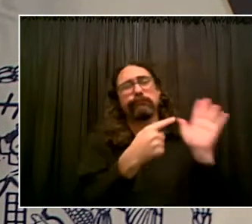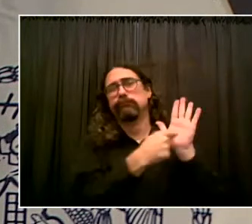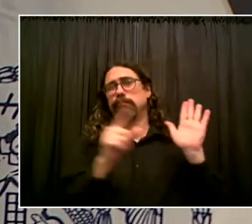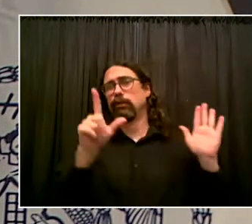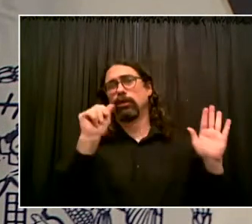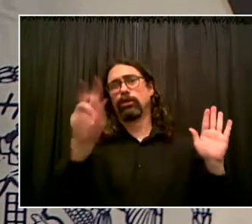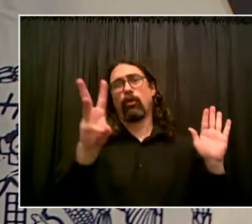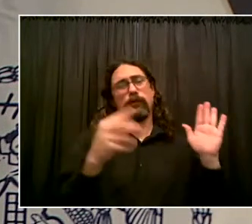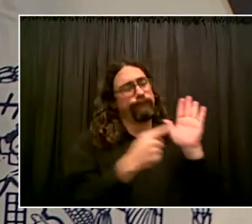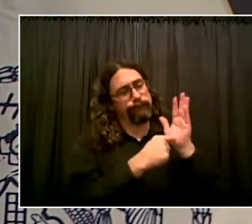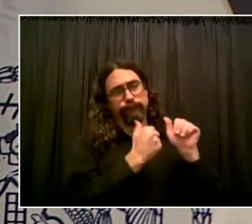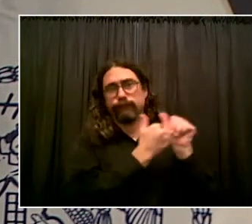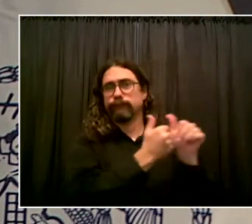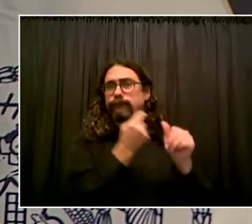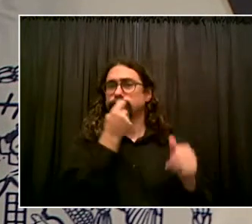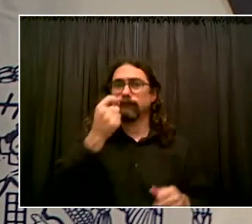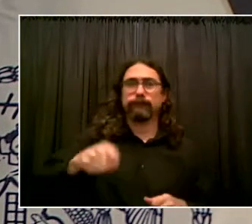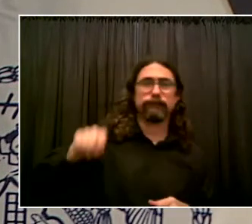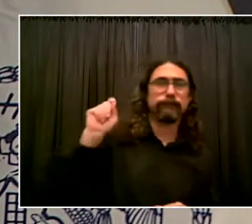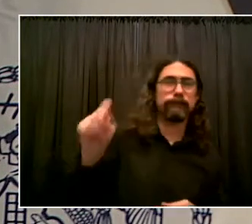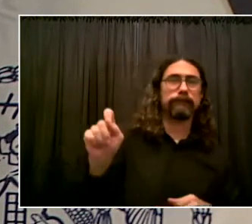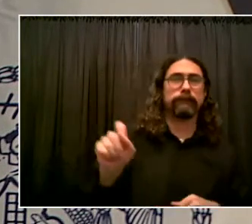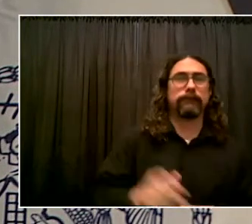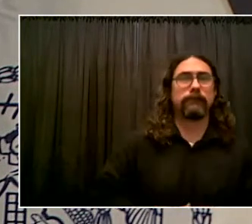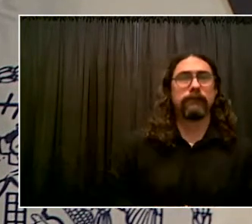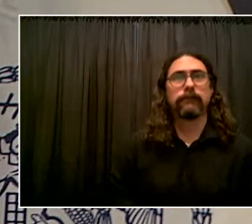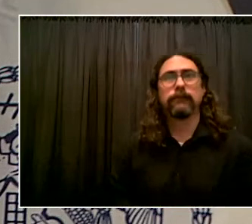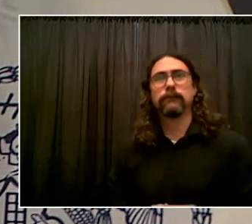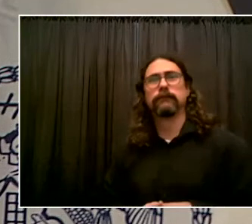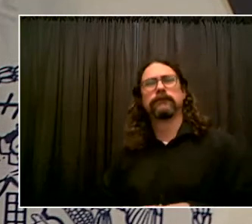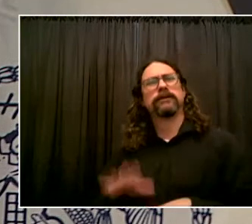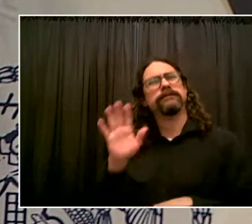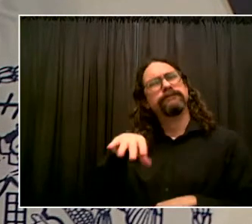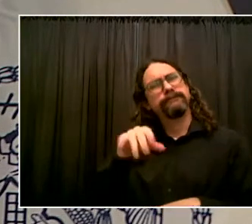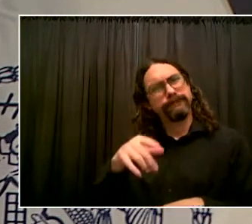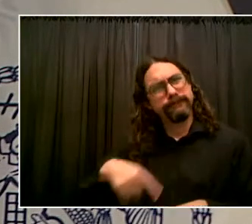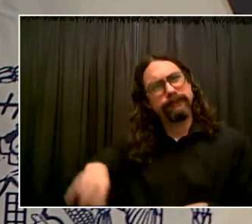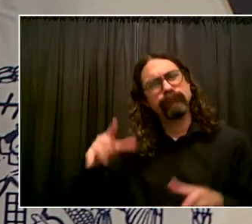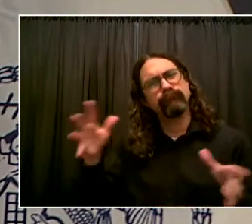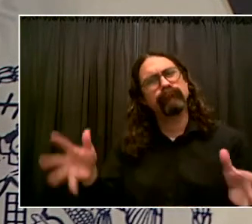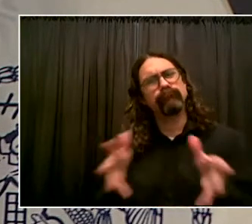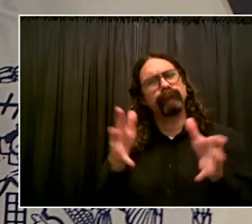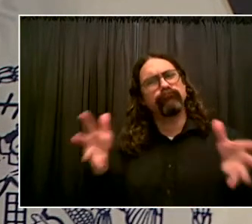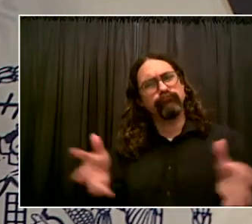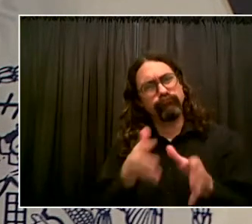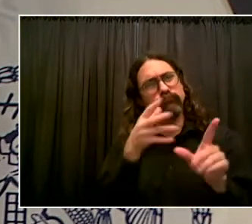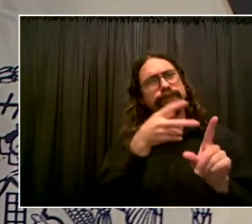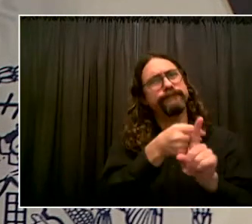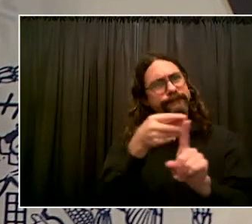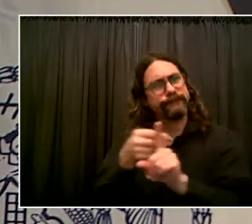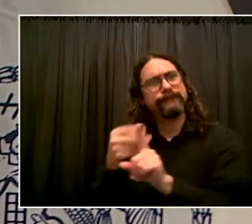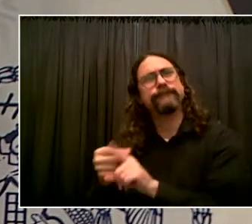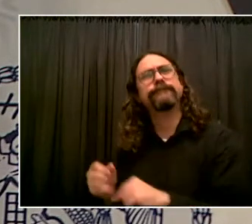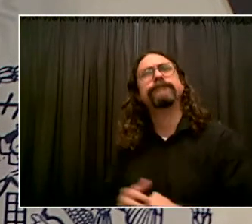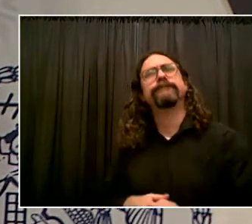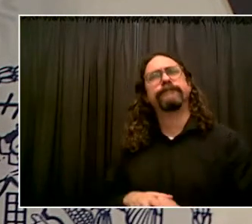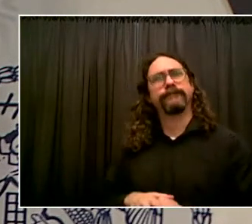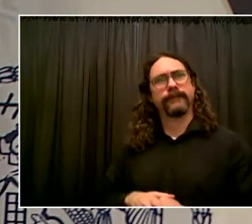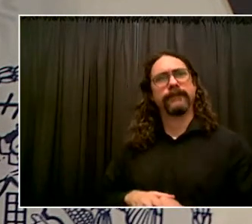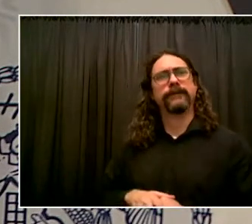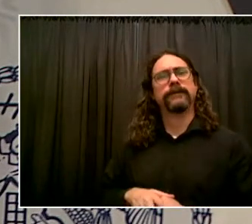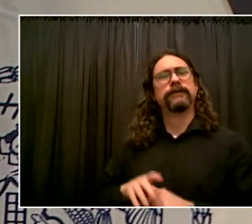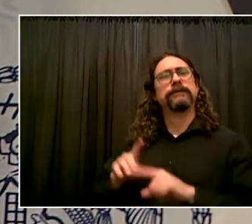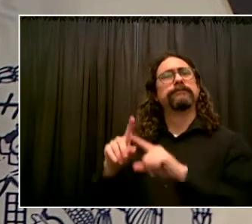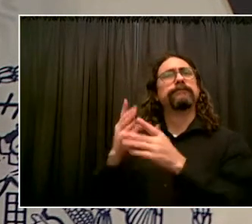few unions, we're seeing the opposite, where the union leaders are not being at all helpful. Whether it rises to a violation of the Taylor law, whether